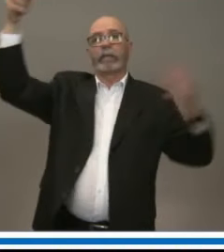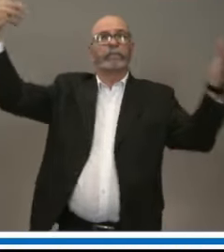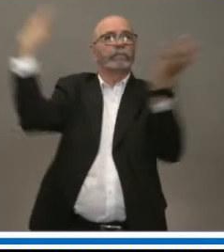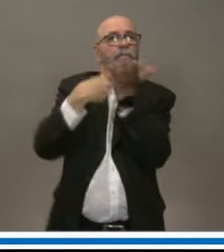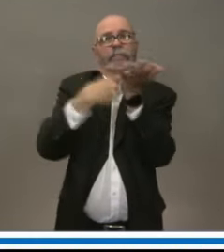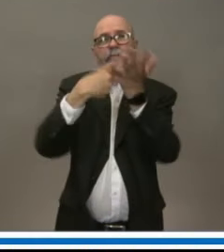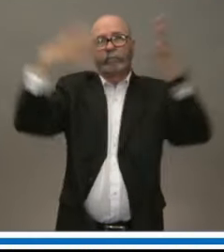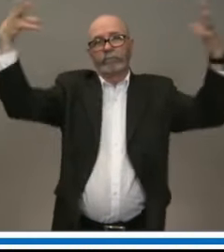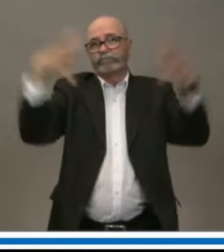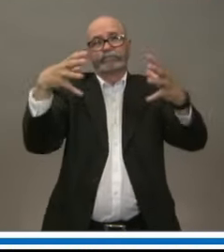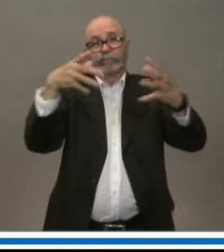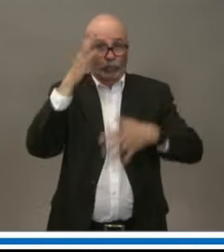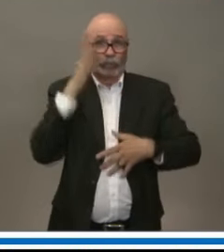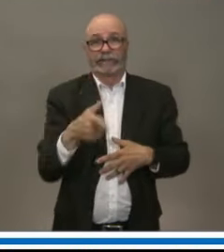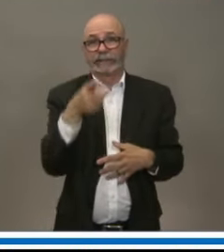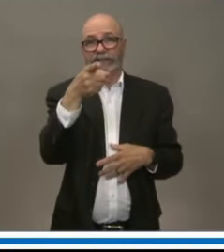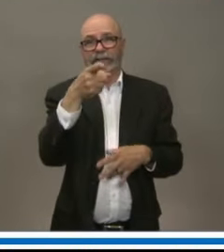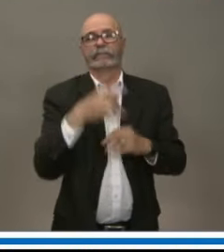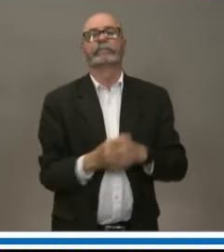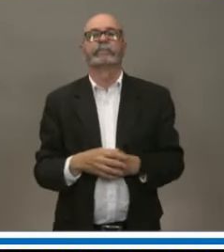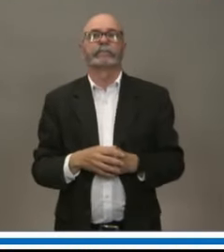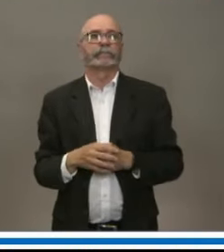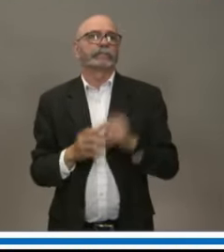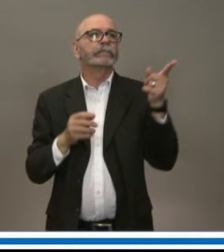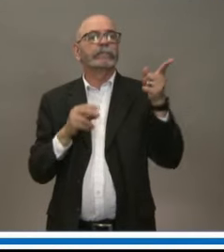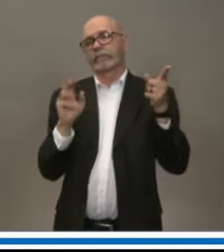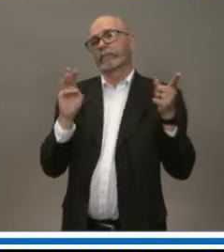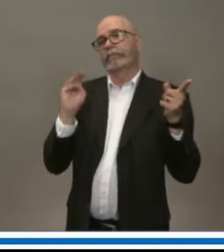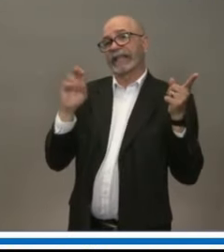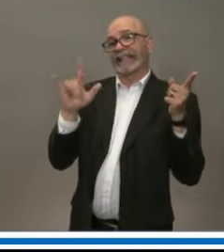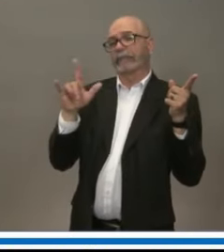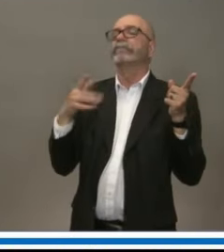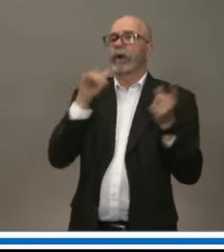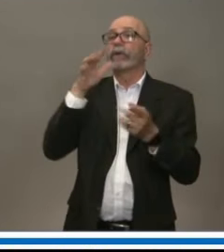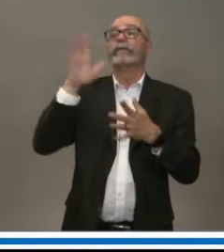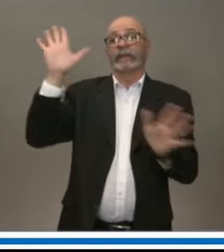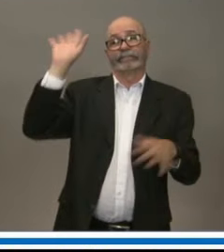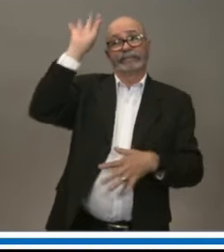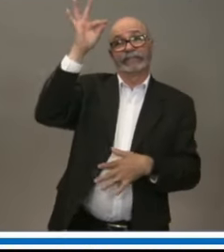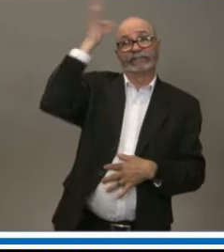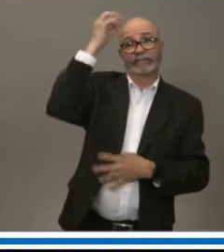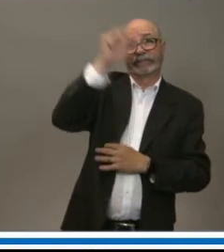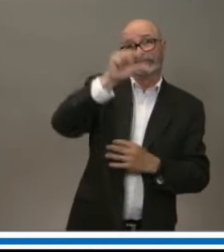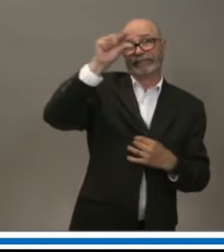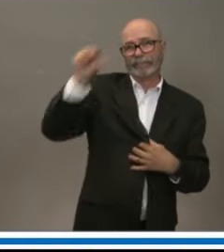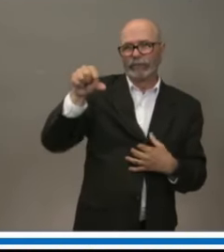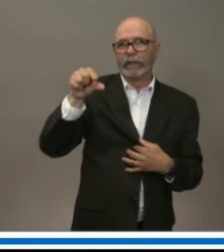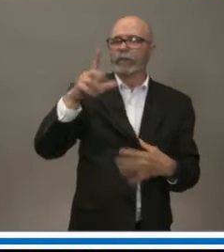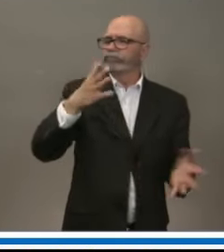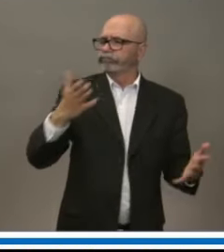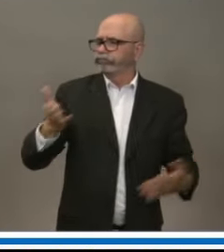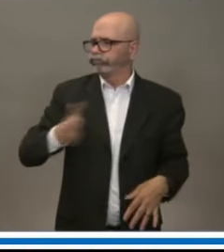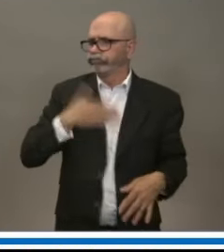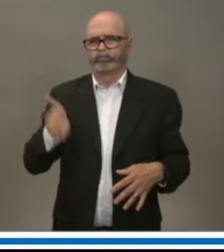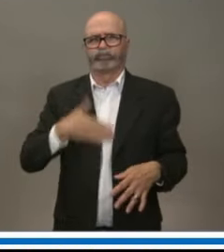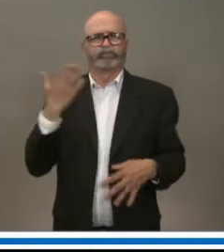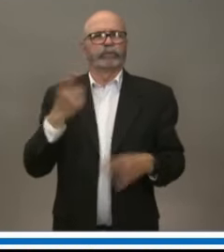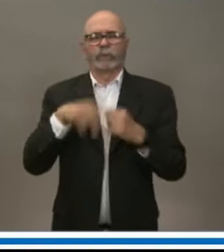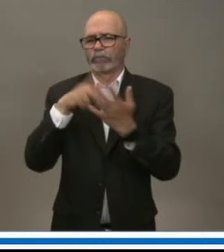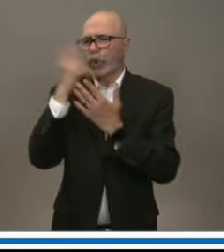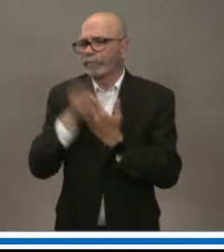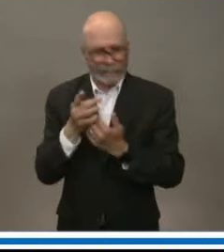to my previous comment, the federal government has been very responsive and willing to adjust programming. As you